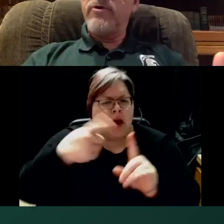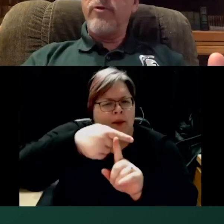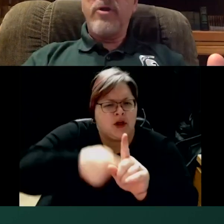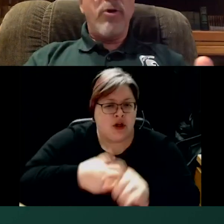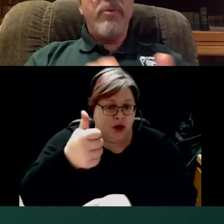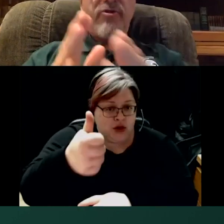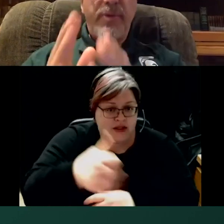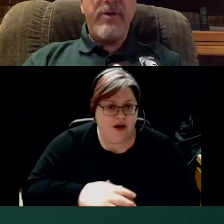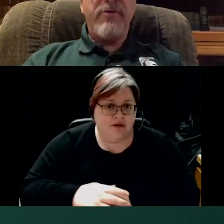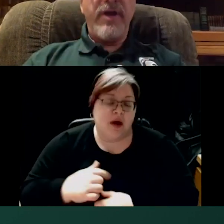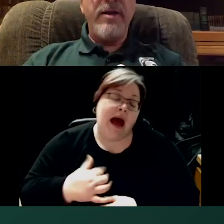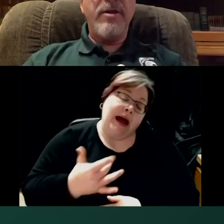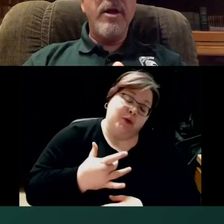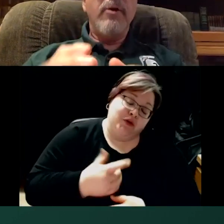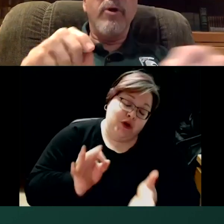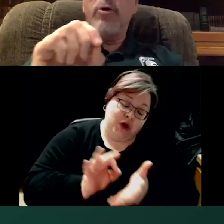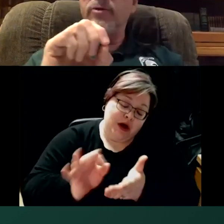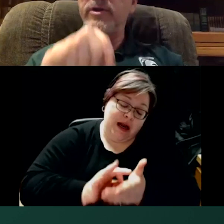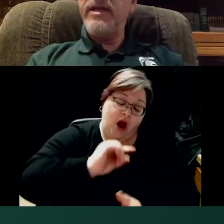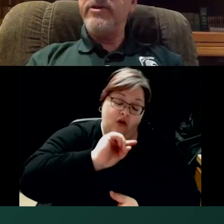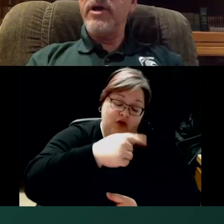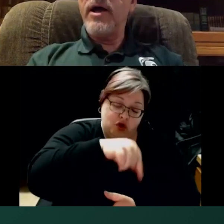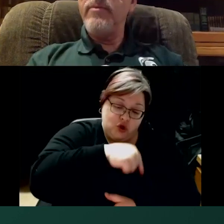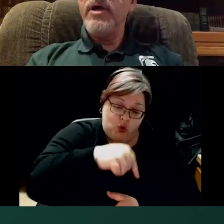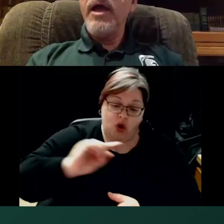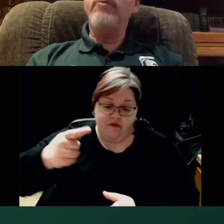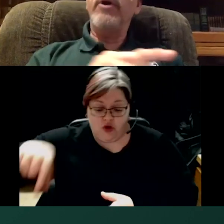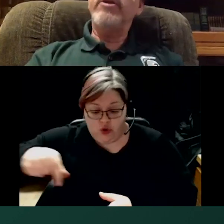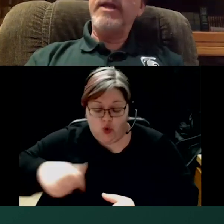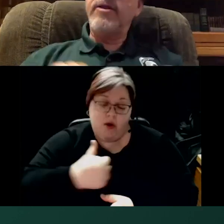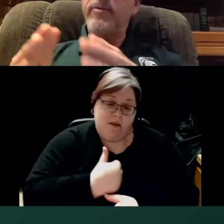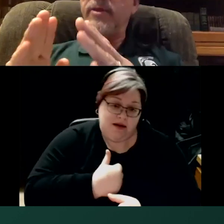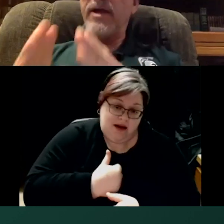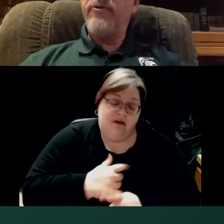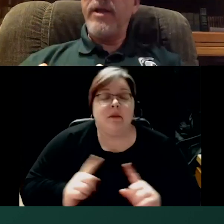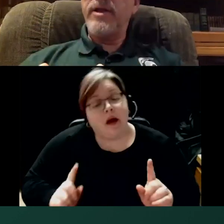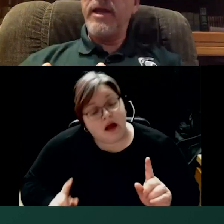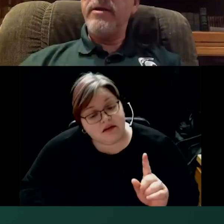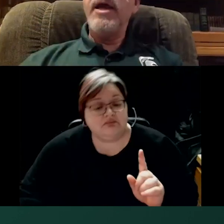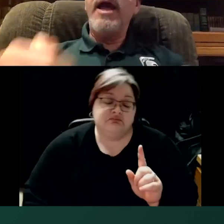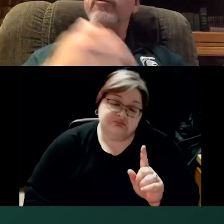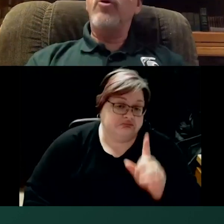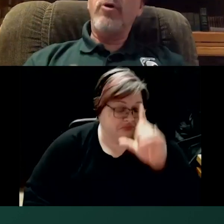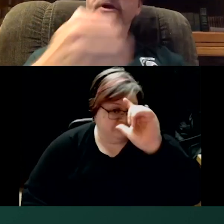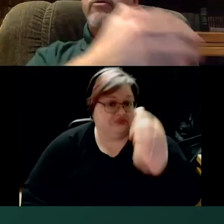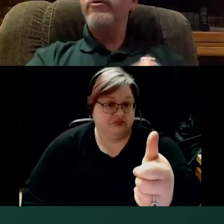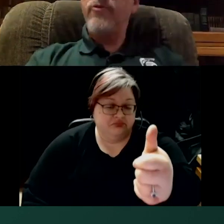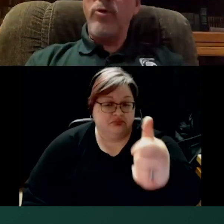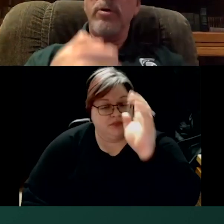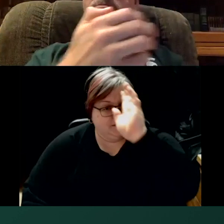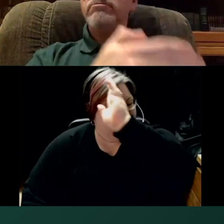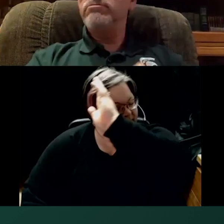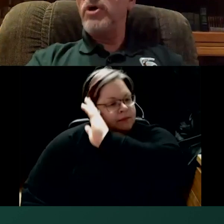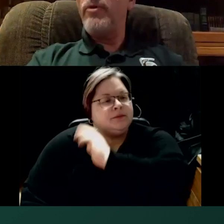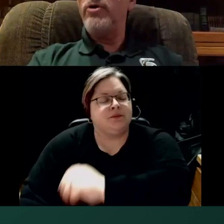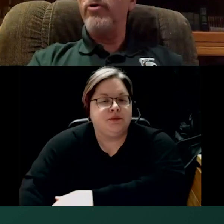quarter to first quarter, but you pick a phase, record the date and time, and wait till it gets to be that phase again, and record it